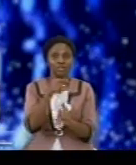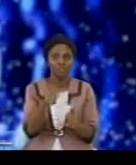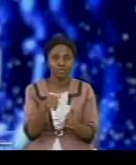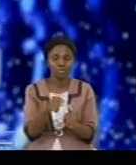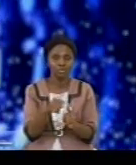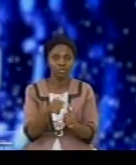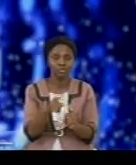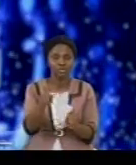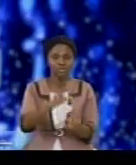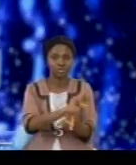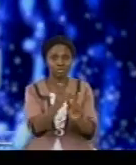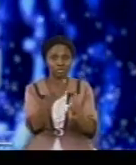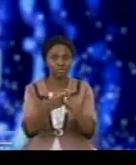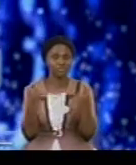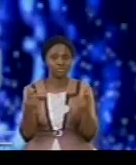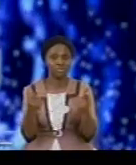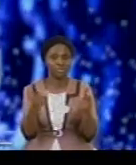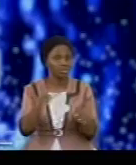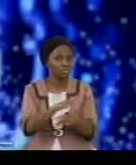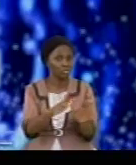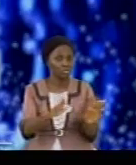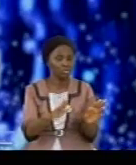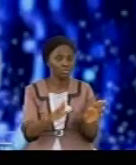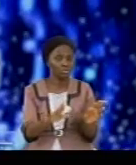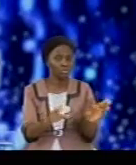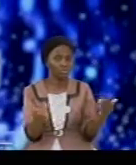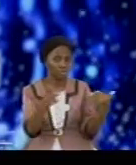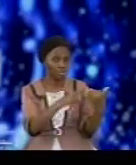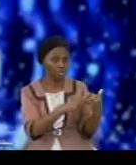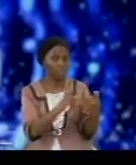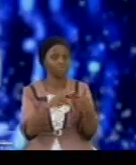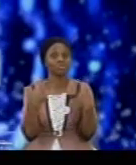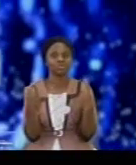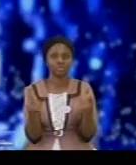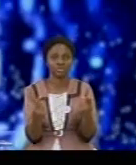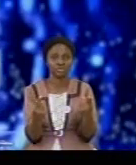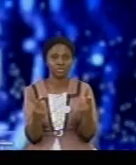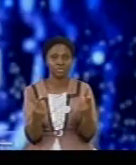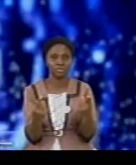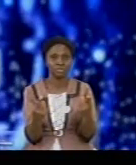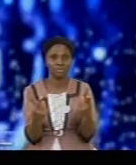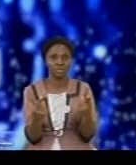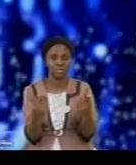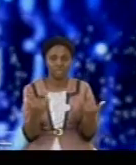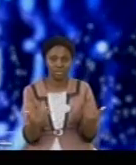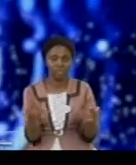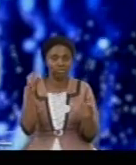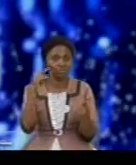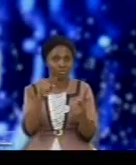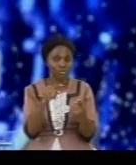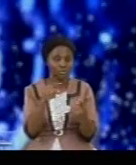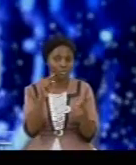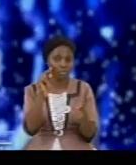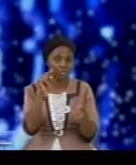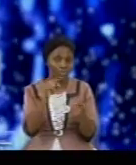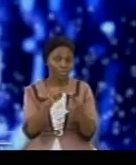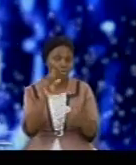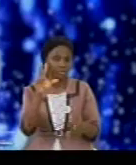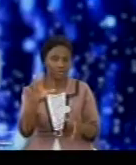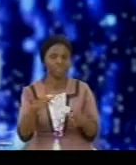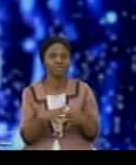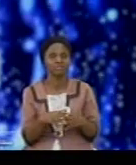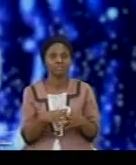No. And that leads us to the third part of the message, regeneration that qualifies for